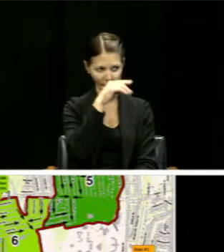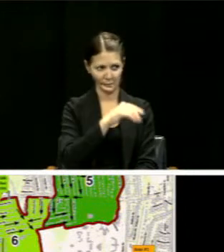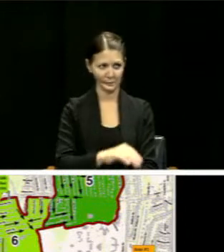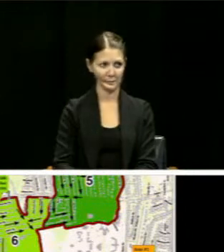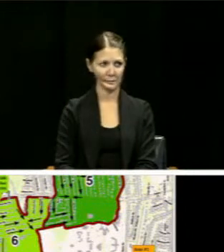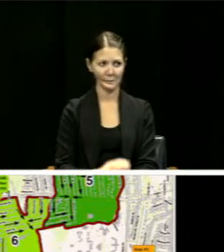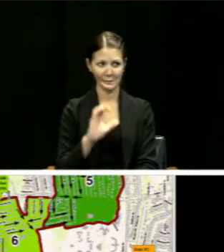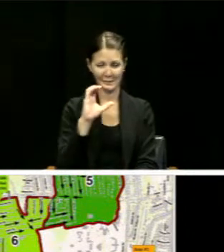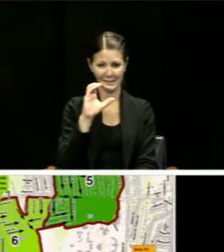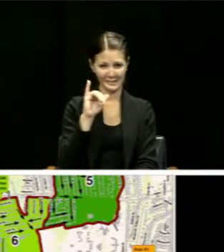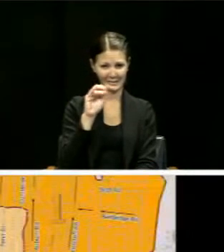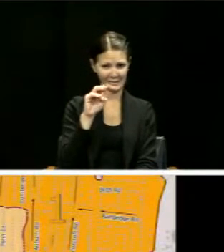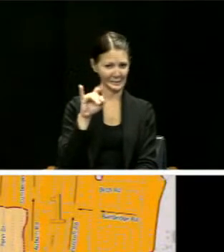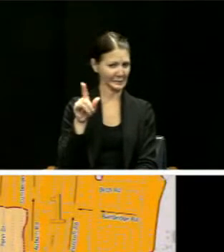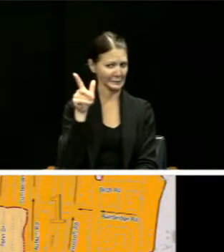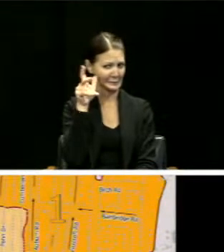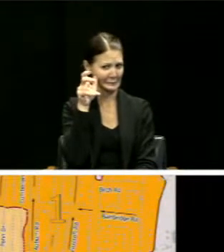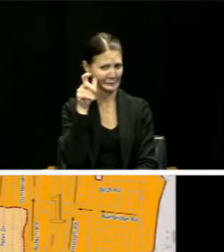Cindy, I think you're on mute.